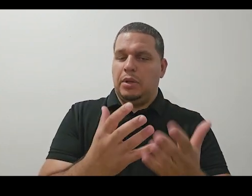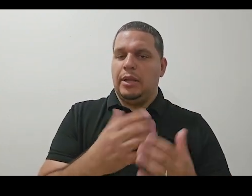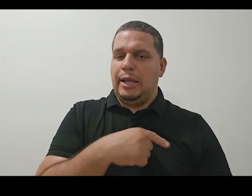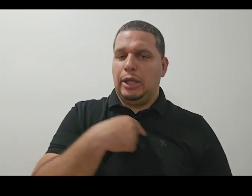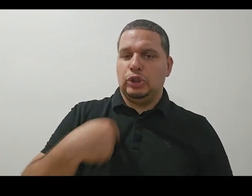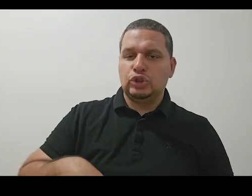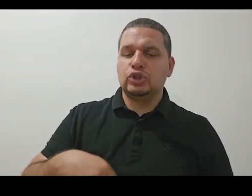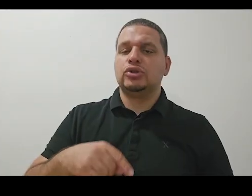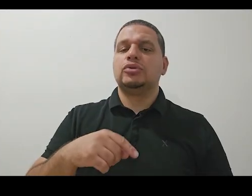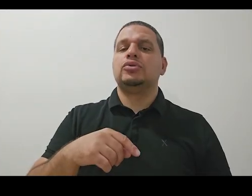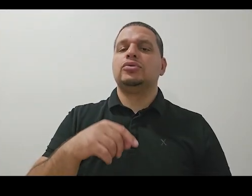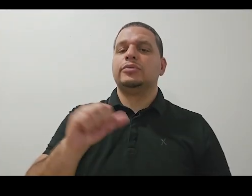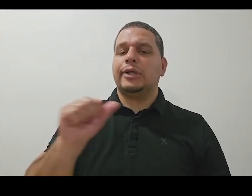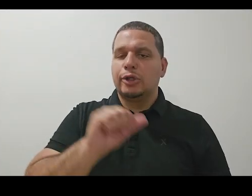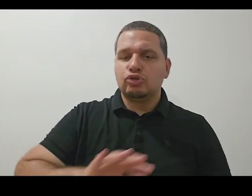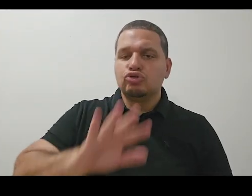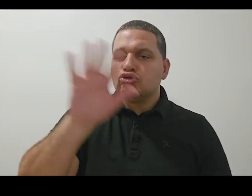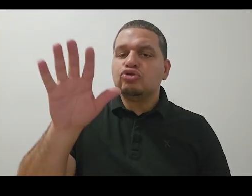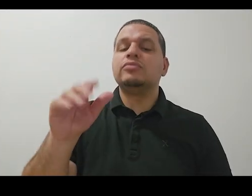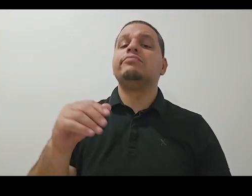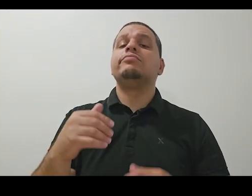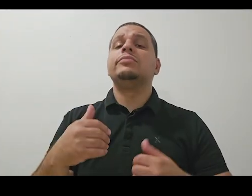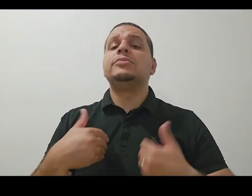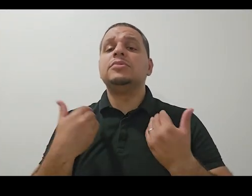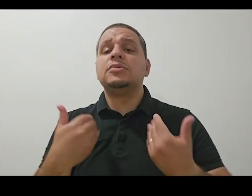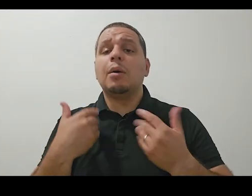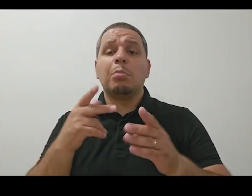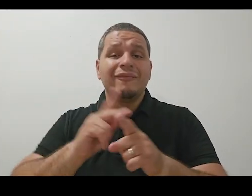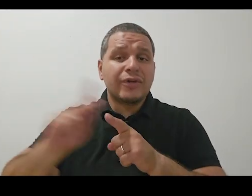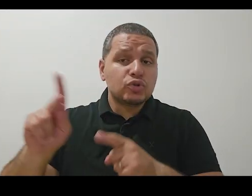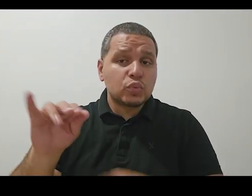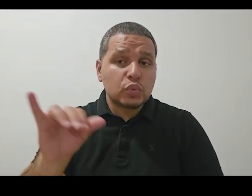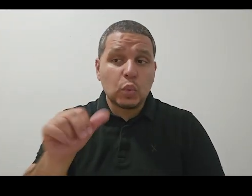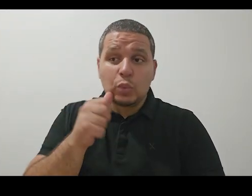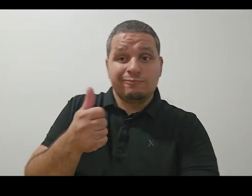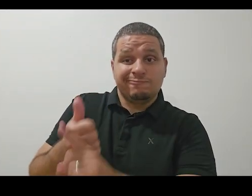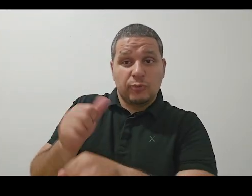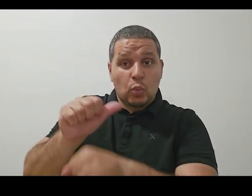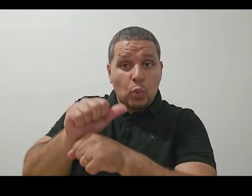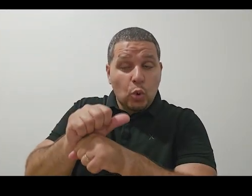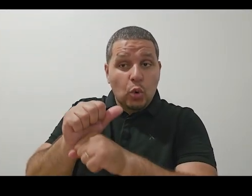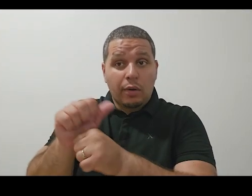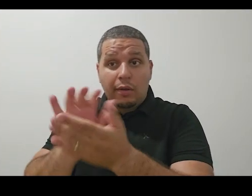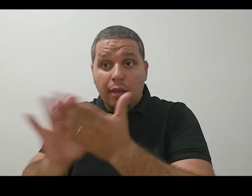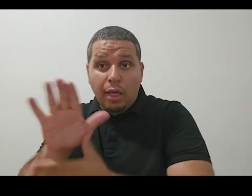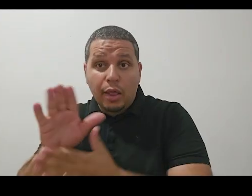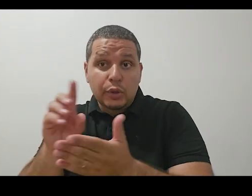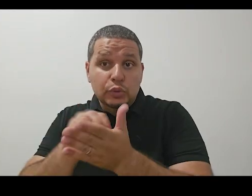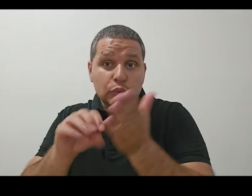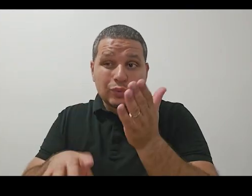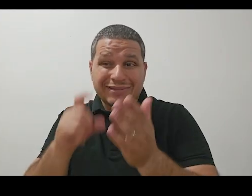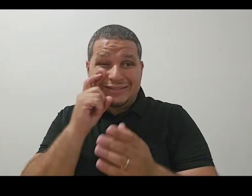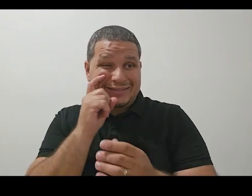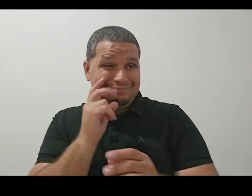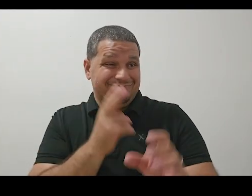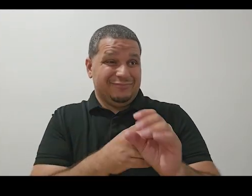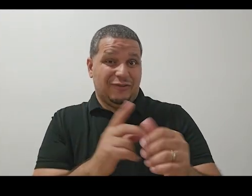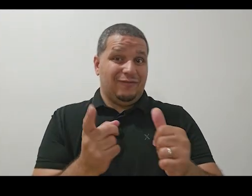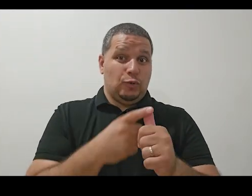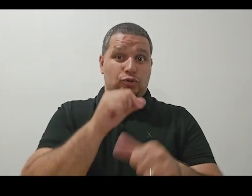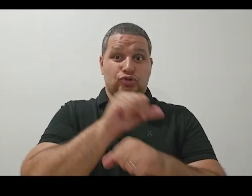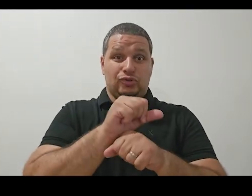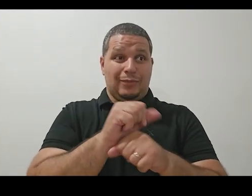and also some young professionals who were college students and who just got their first job in this new